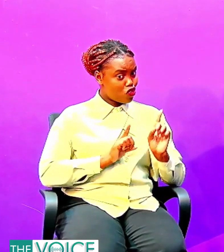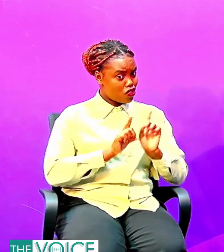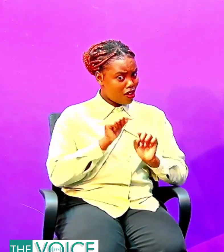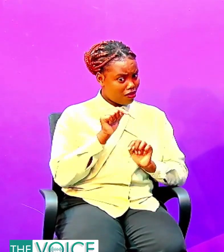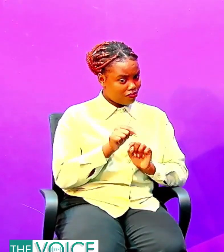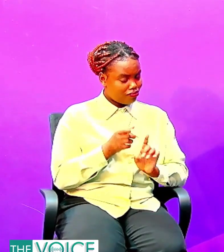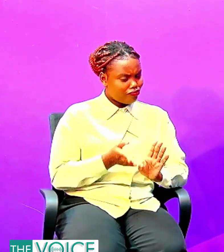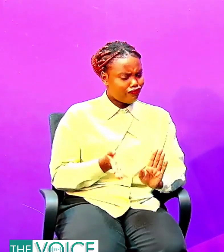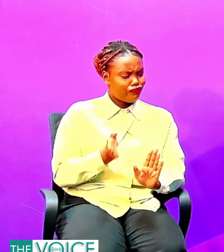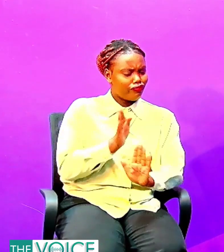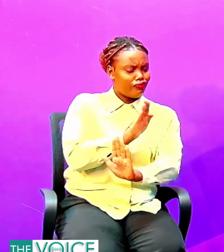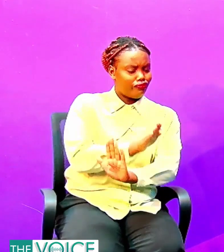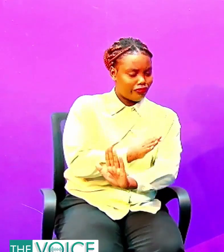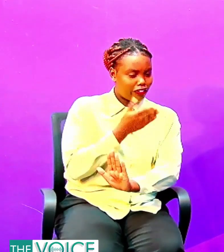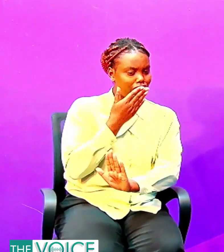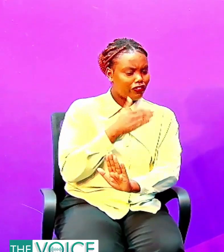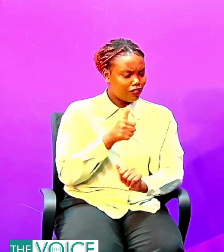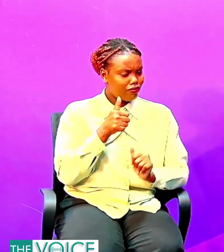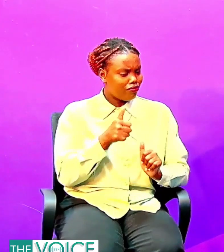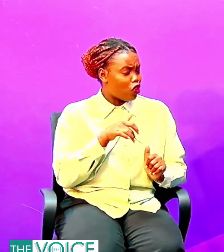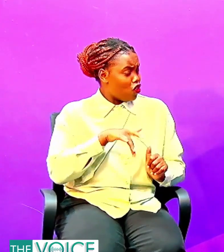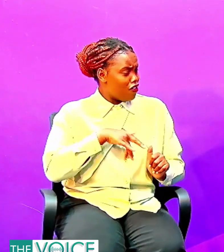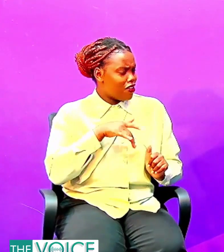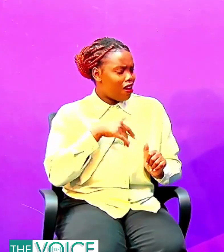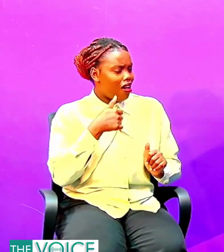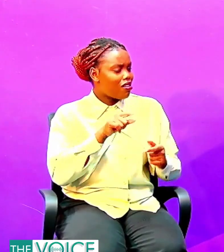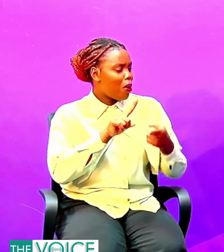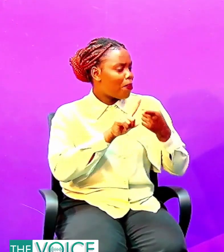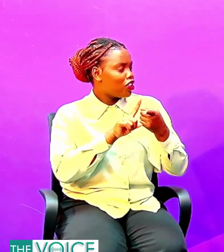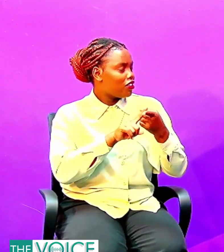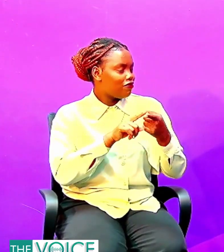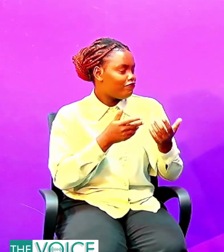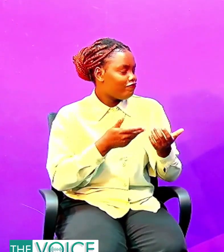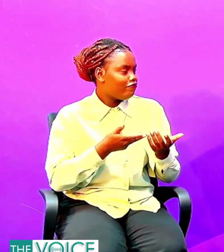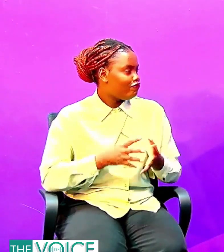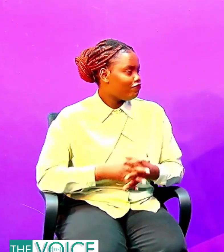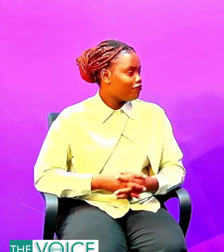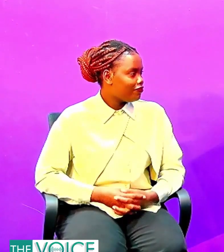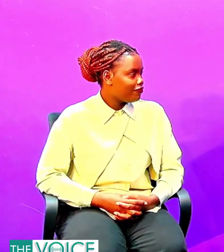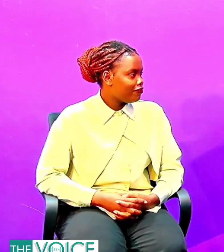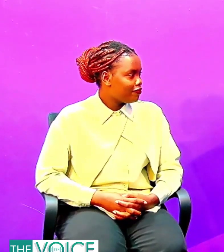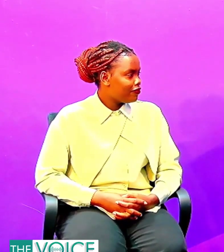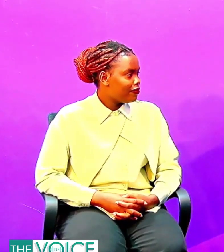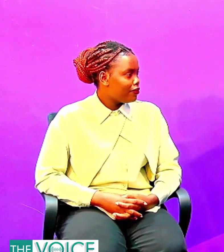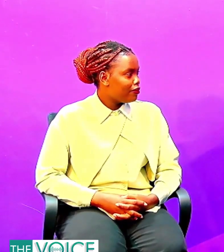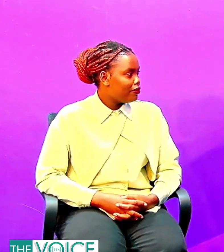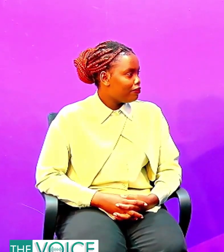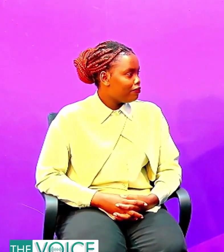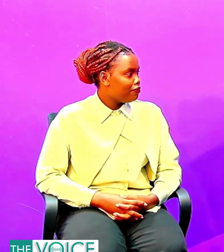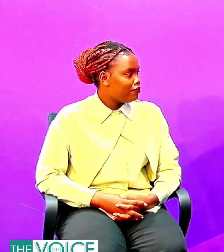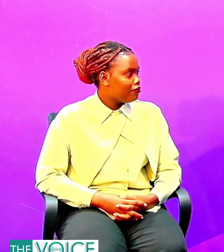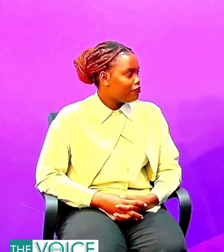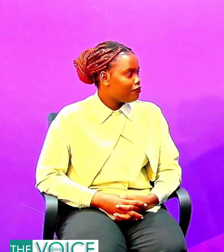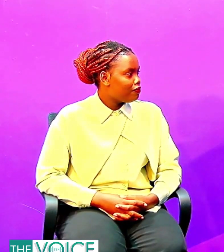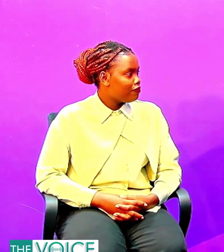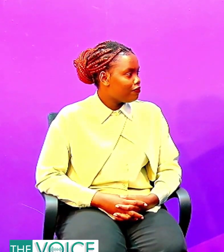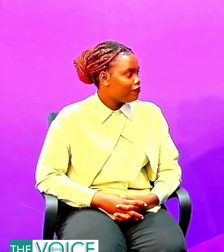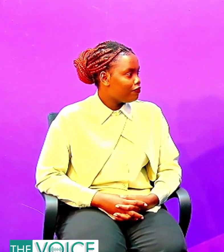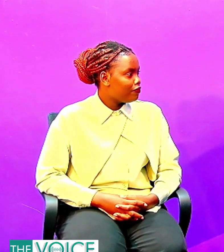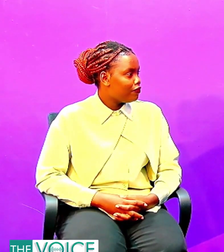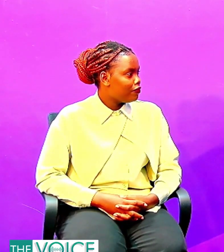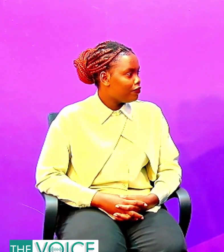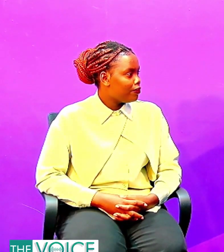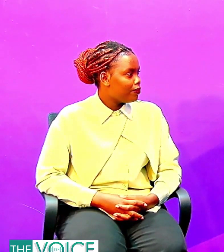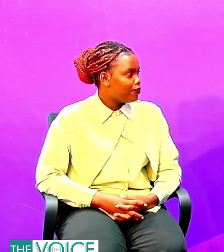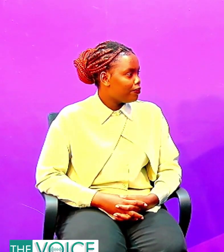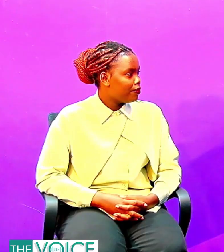aspects from epilepsy, or do you feel that there is no any positive side